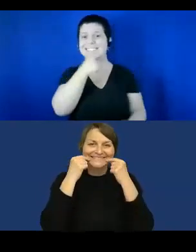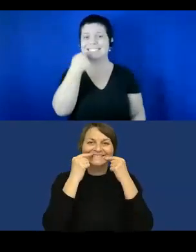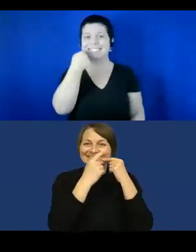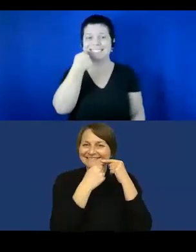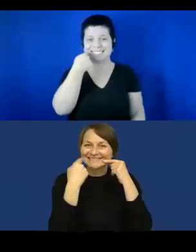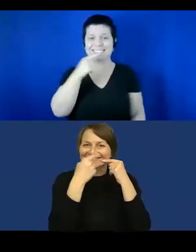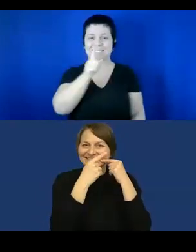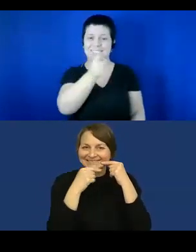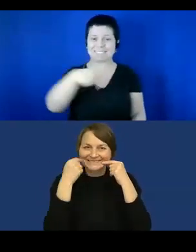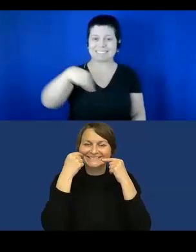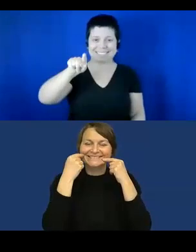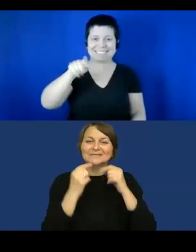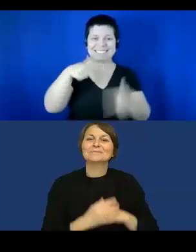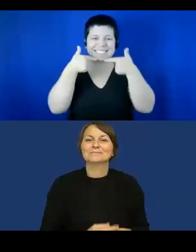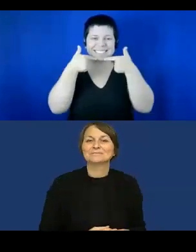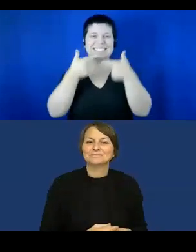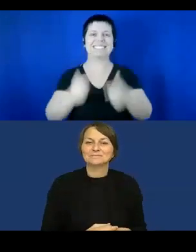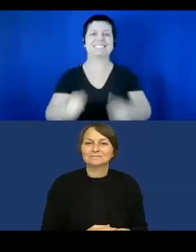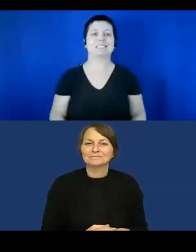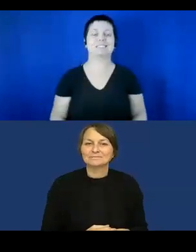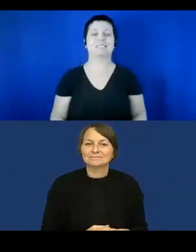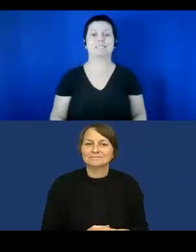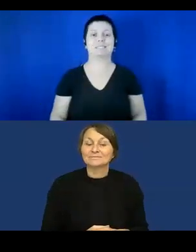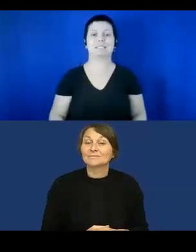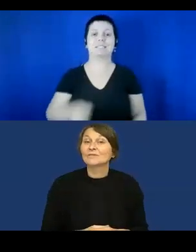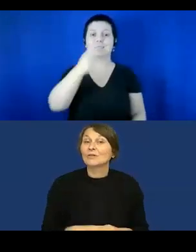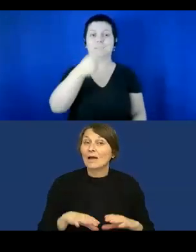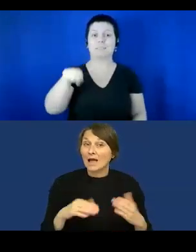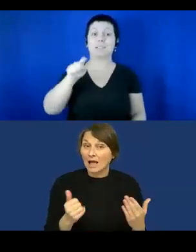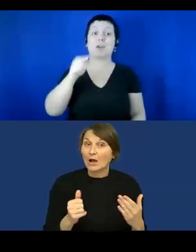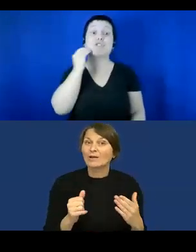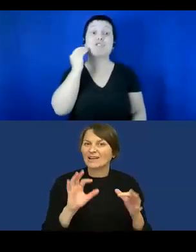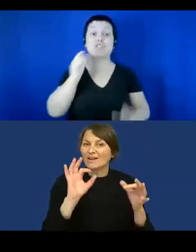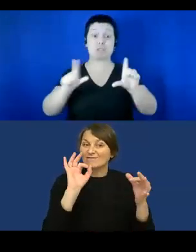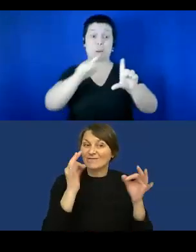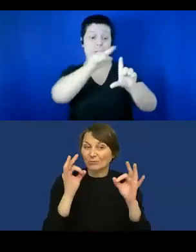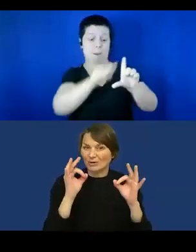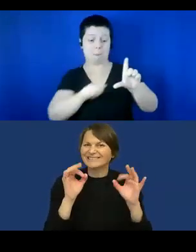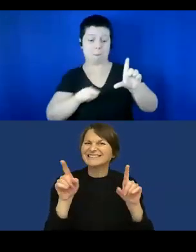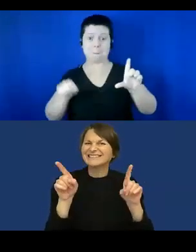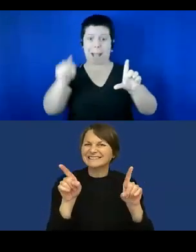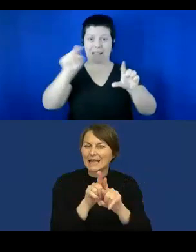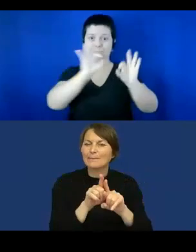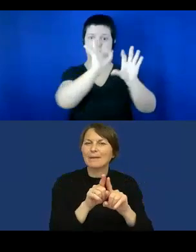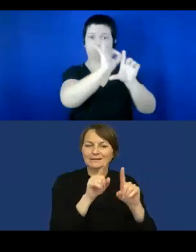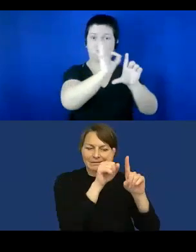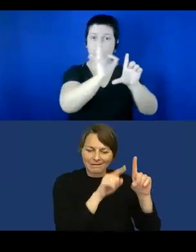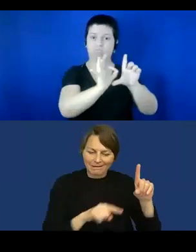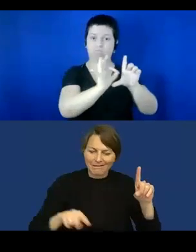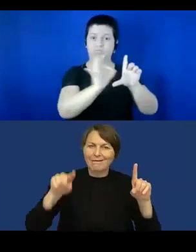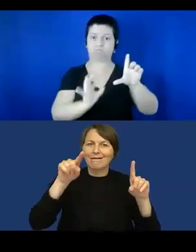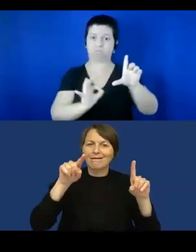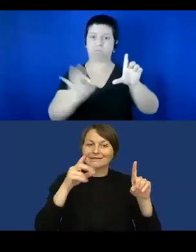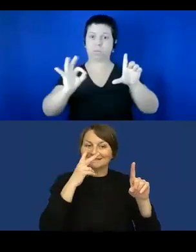that by switching vibration motors on and off in a vibration pattern that sort of mimics this downwards